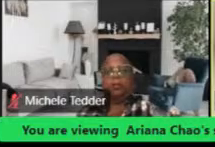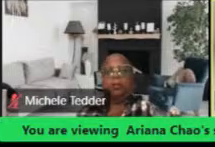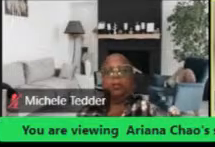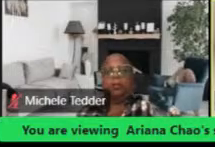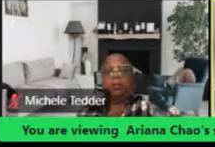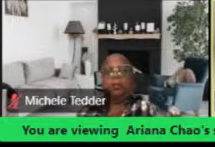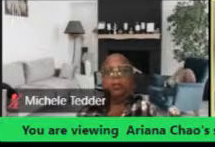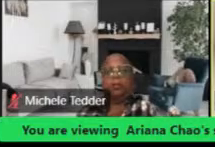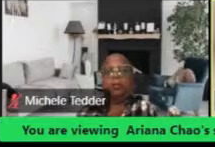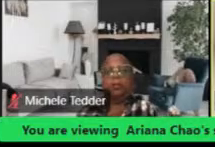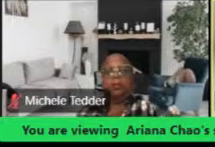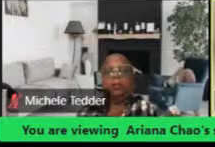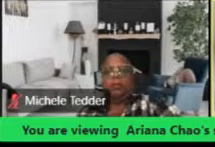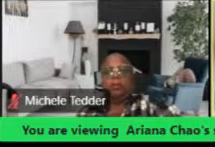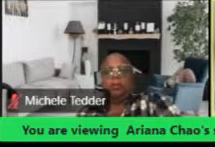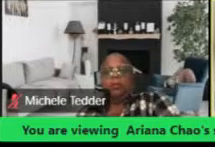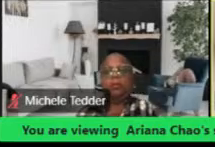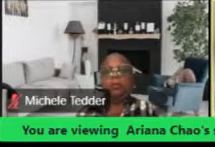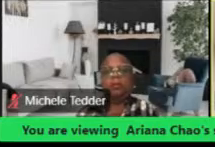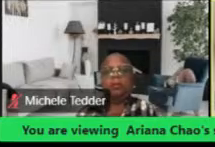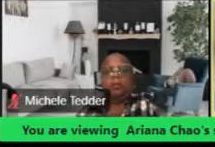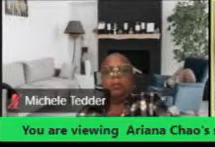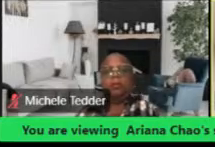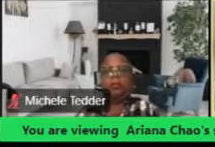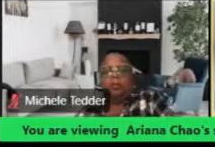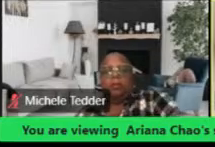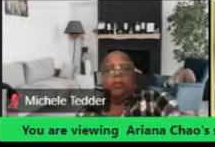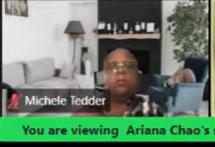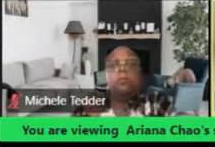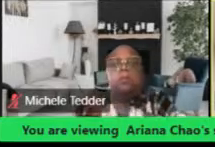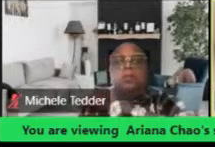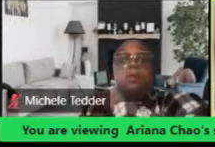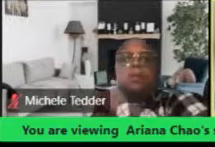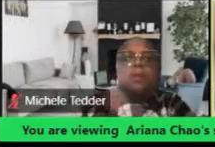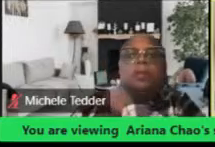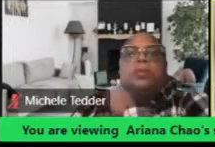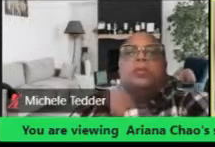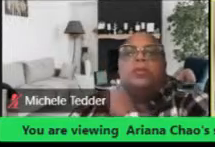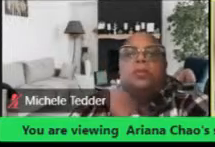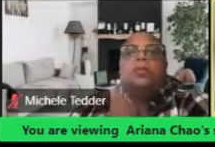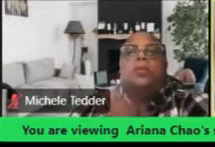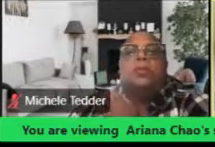47 pounds on average for tirzepatide. So again, much bigger than these older medications.